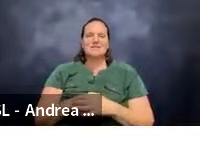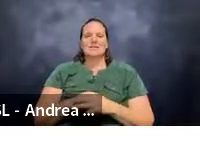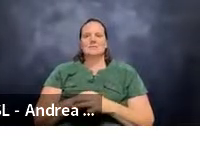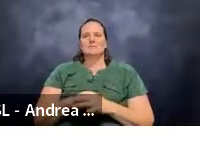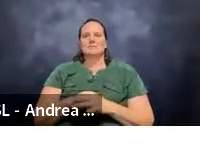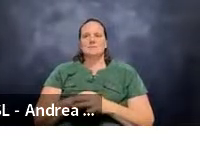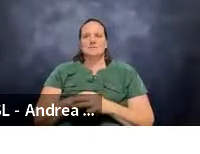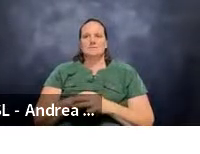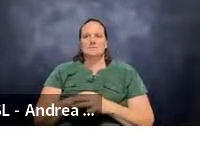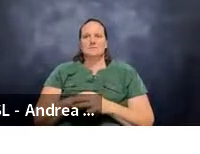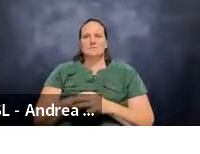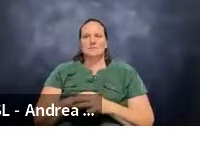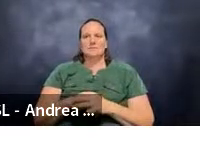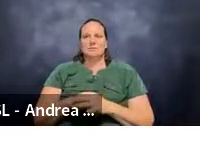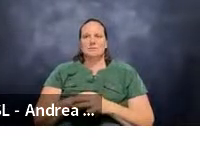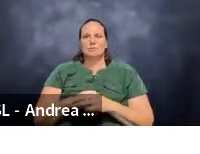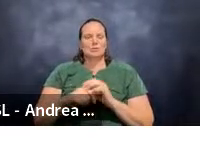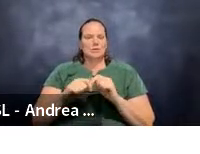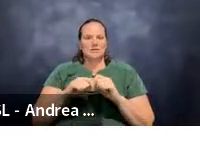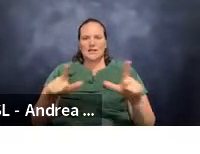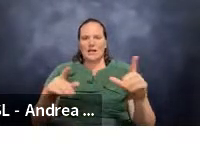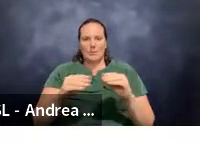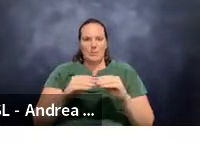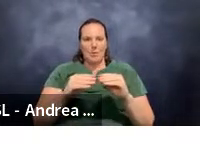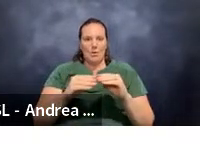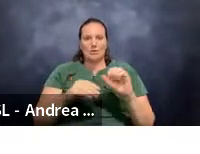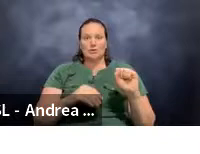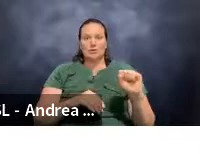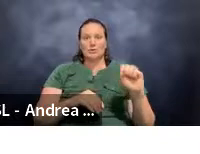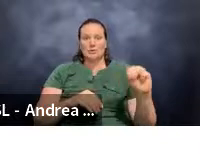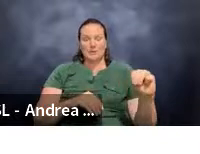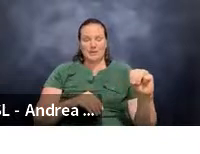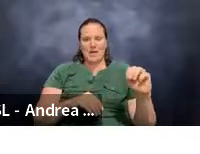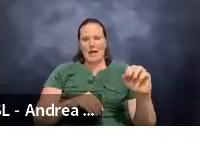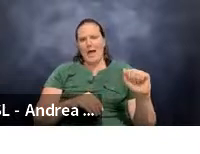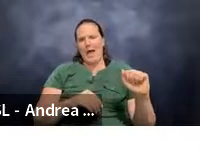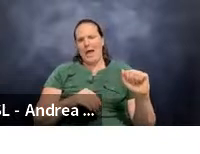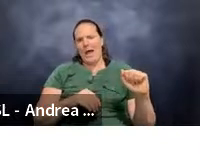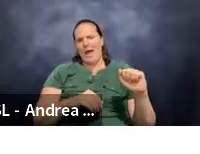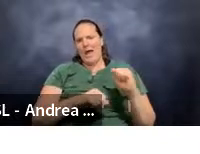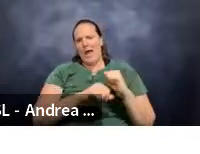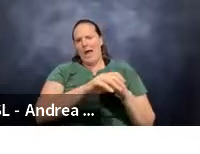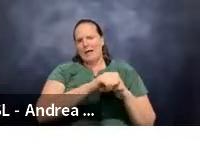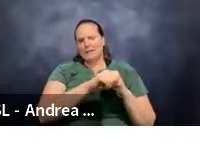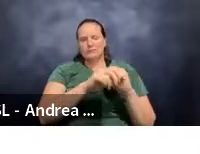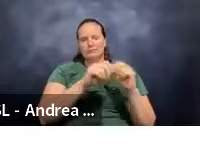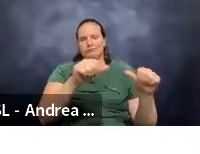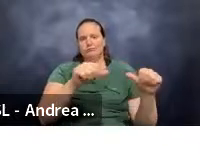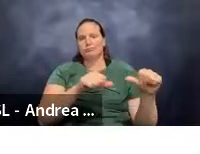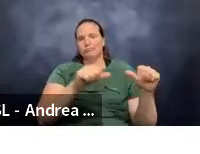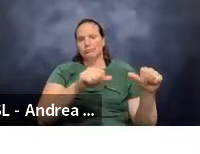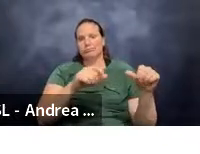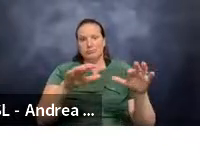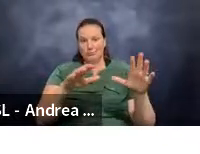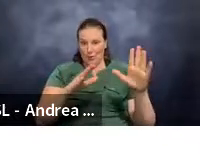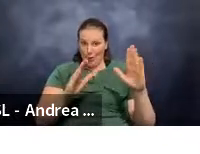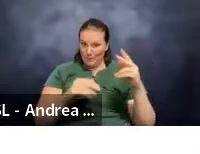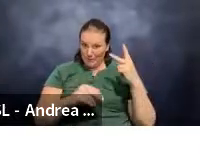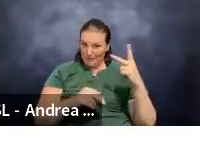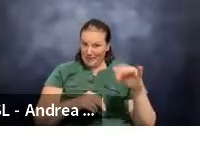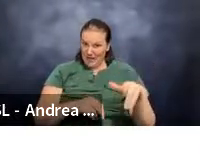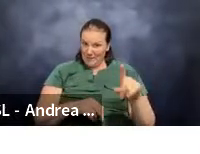then we are sending out additional social media ads, posting those regularly. Hopefully you guys have seen some of